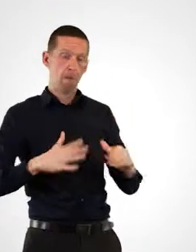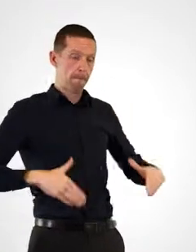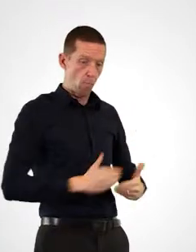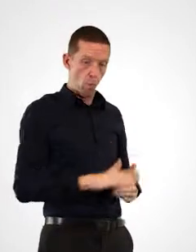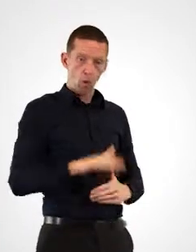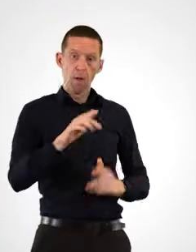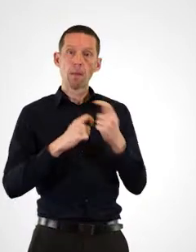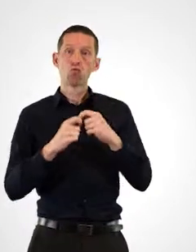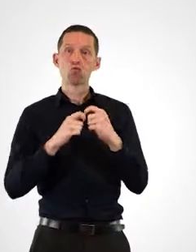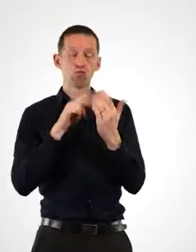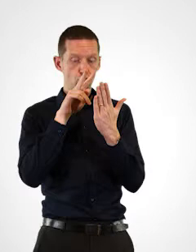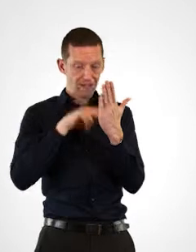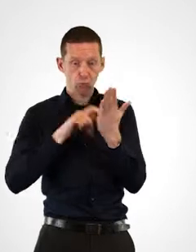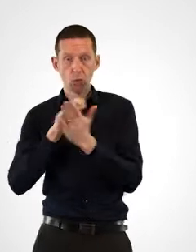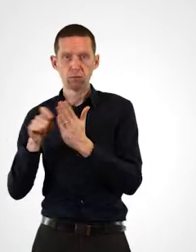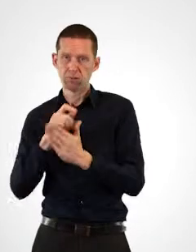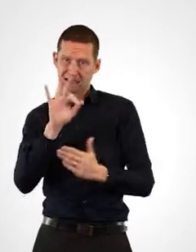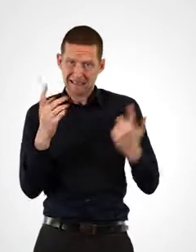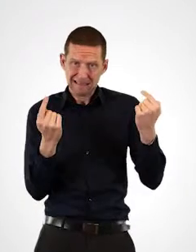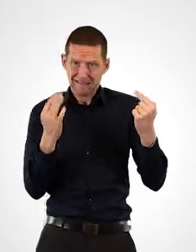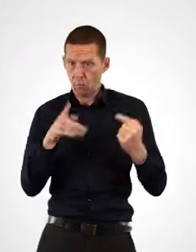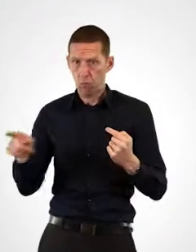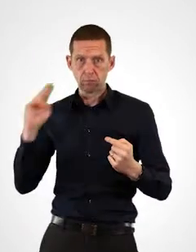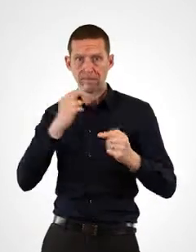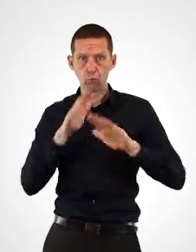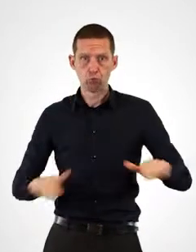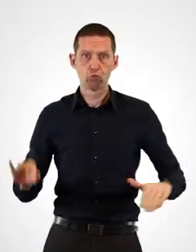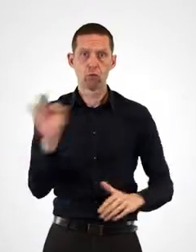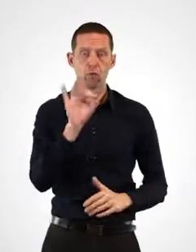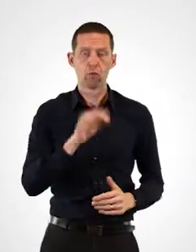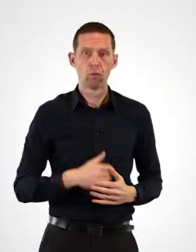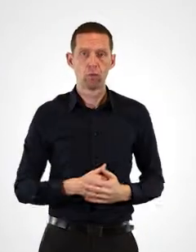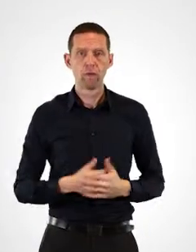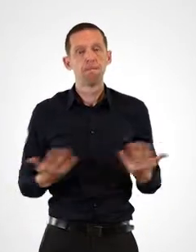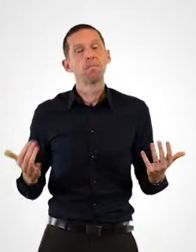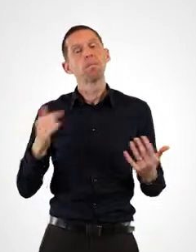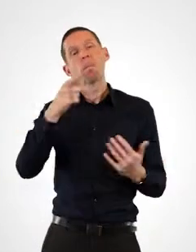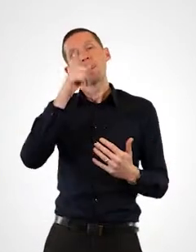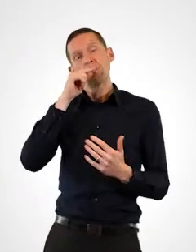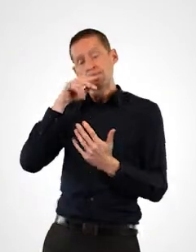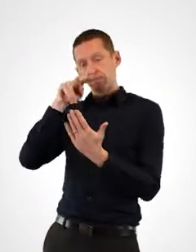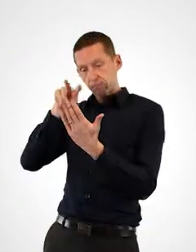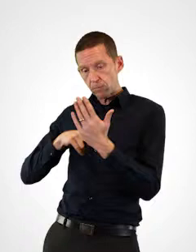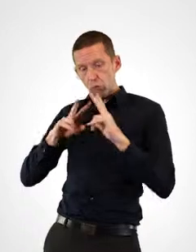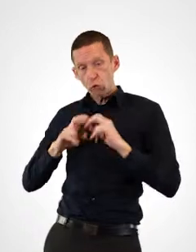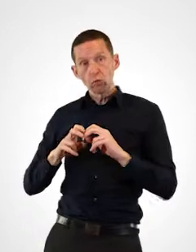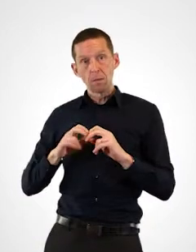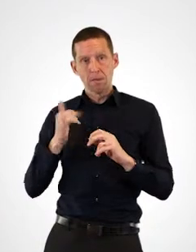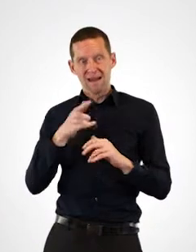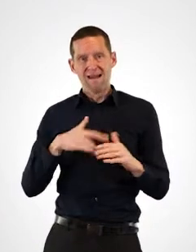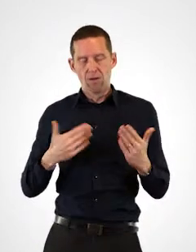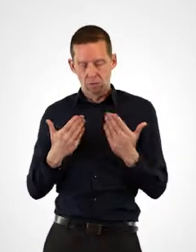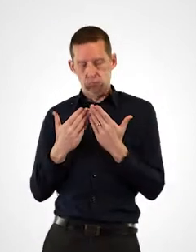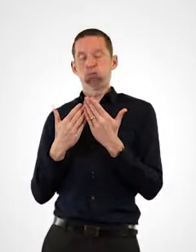and writer, has not always been an easy one for deaf children. In fact, one could look at the research literature in our field and be